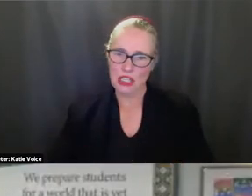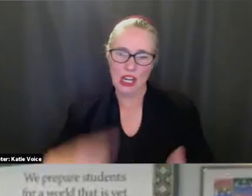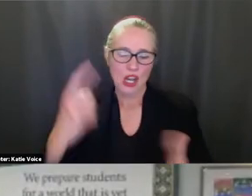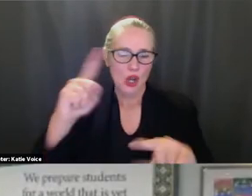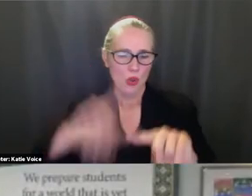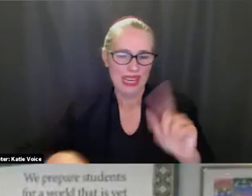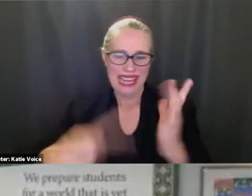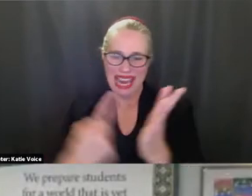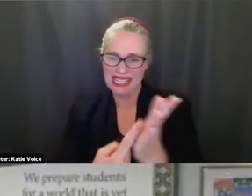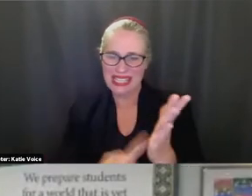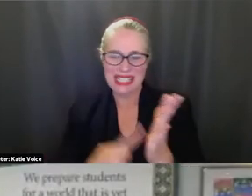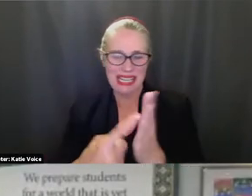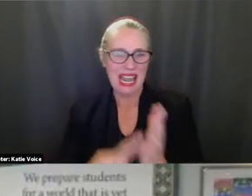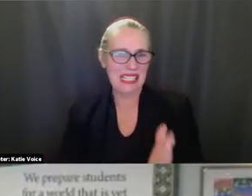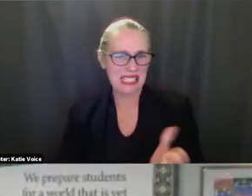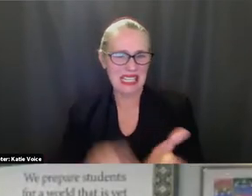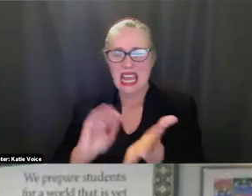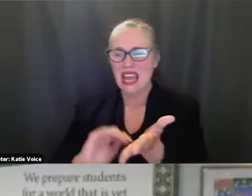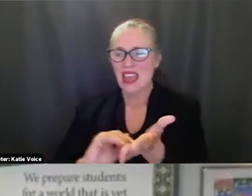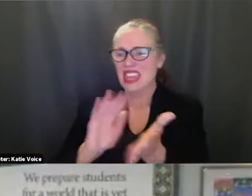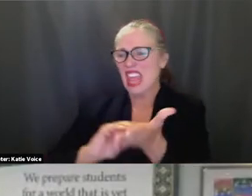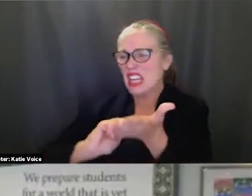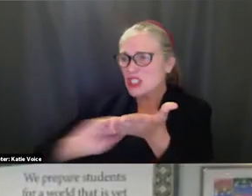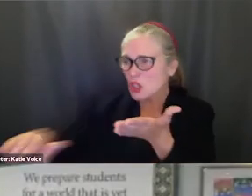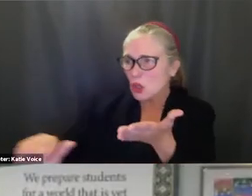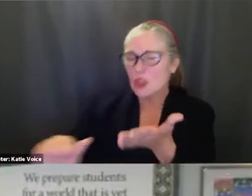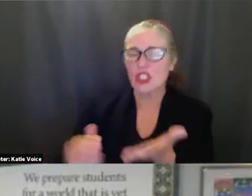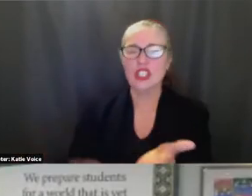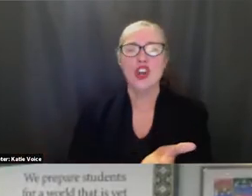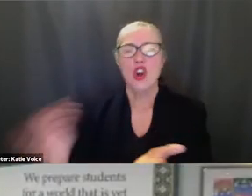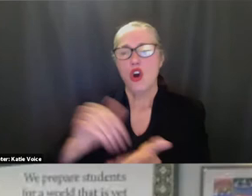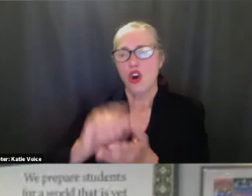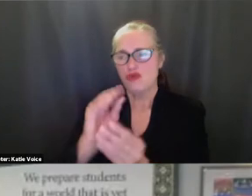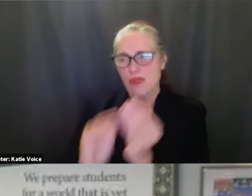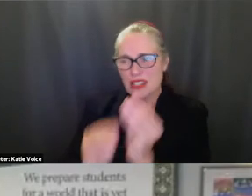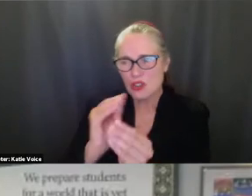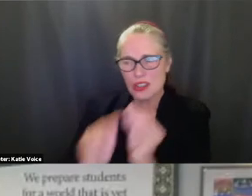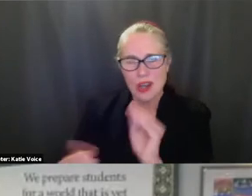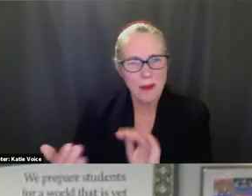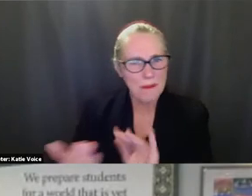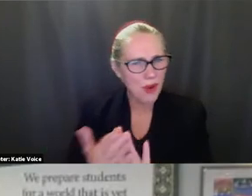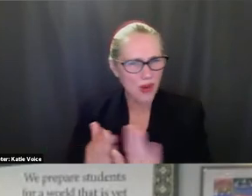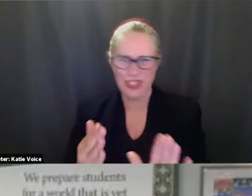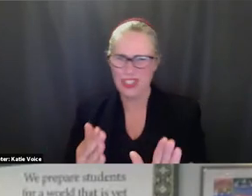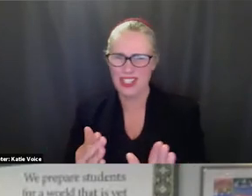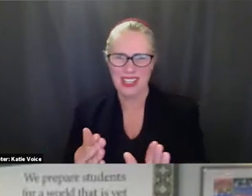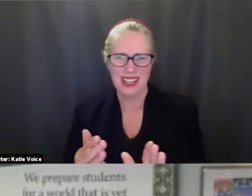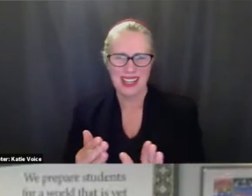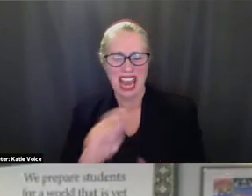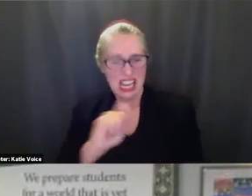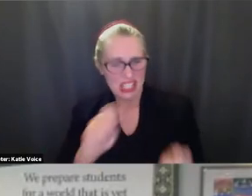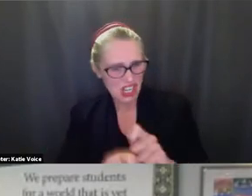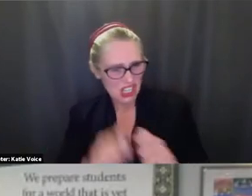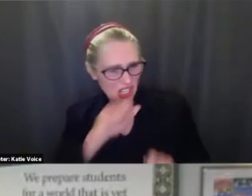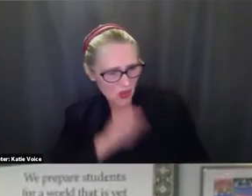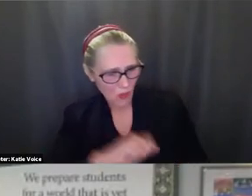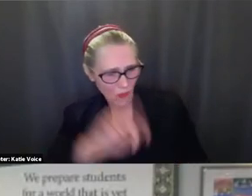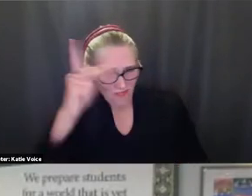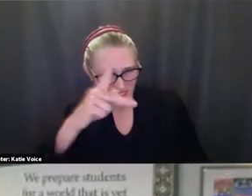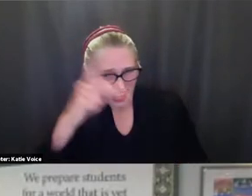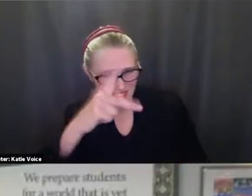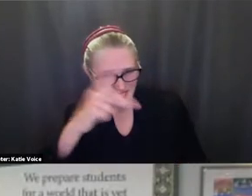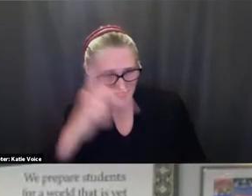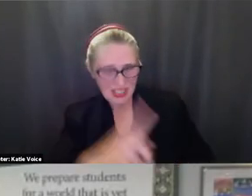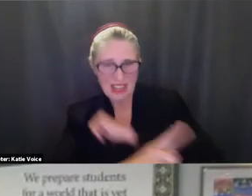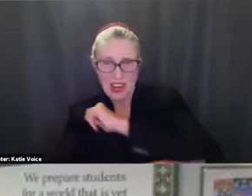disproportionality of exclusion and restoration approach restorative approaches and revamping the old philosophy of school discipline with